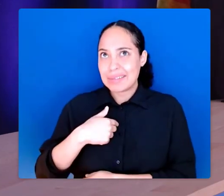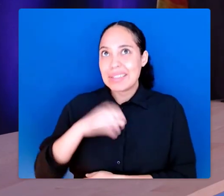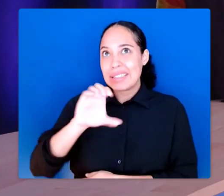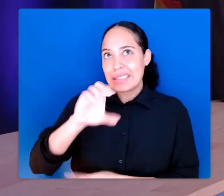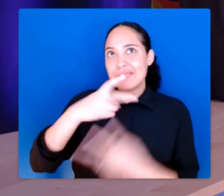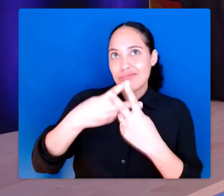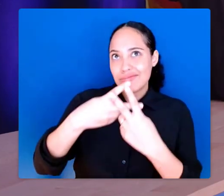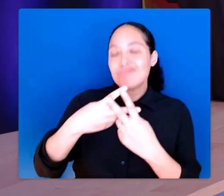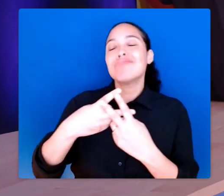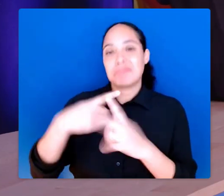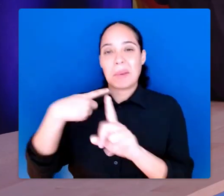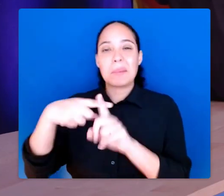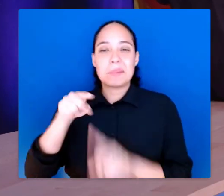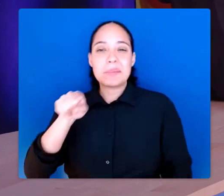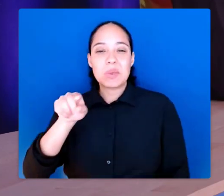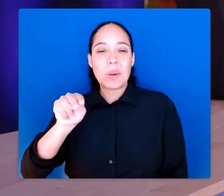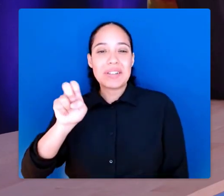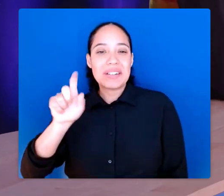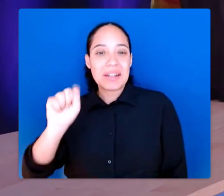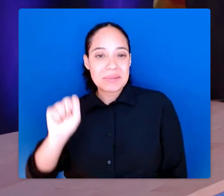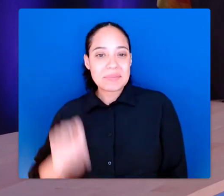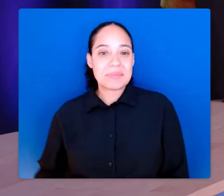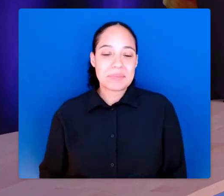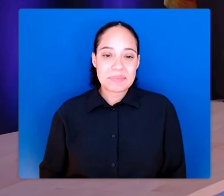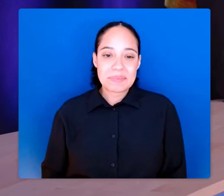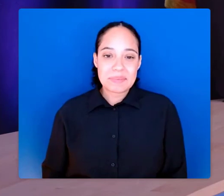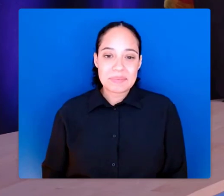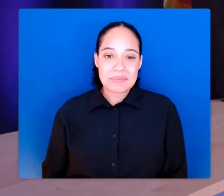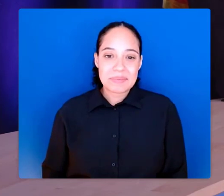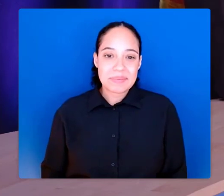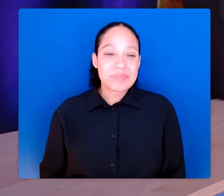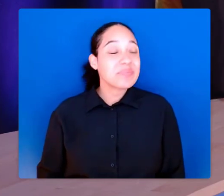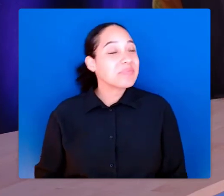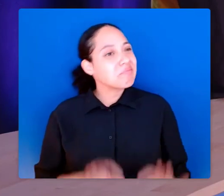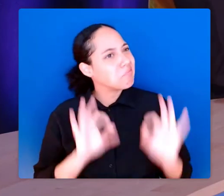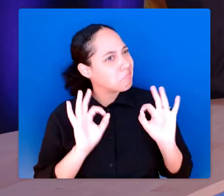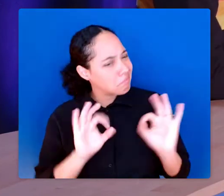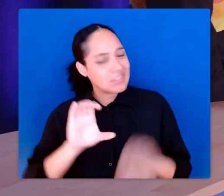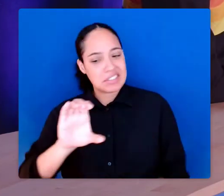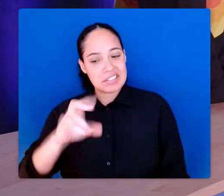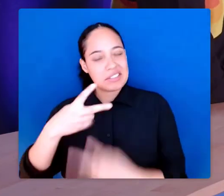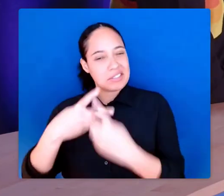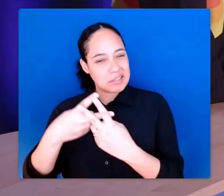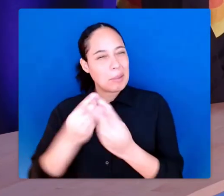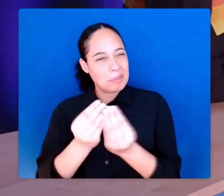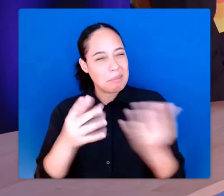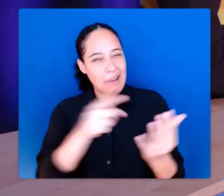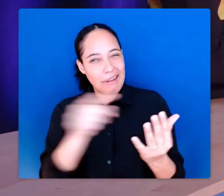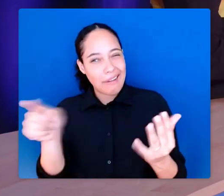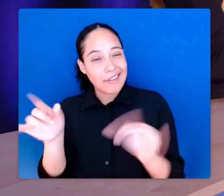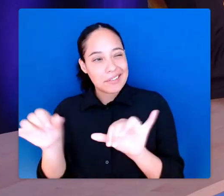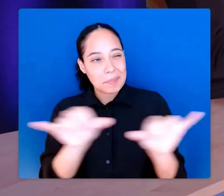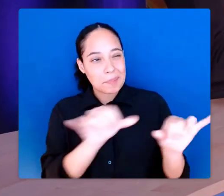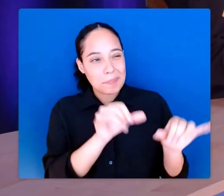place, right time, getting into right projects with big data and Hadoop, and then Elasticsearch, and then finally